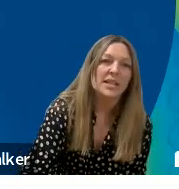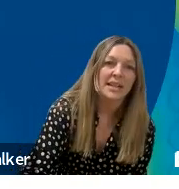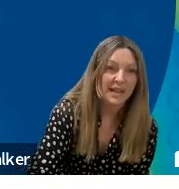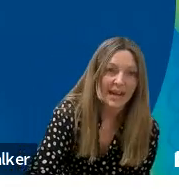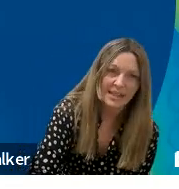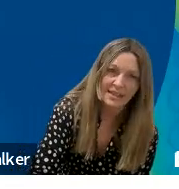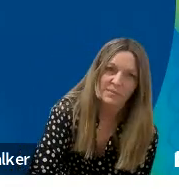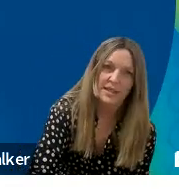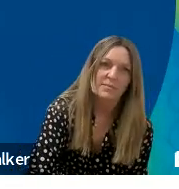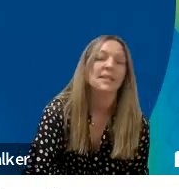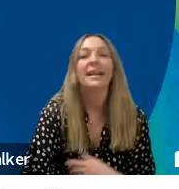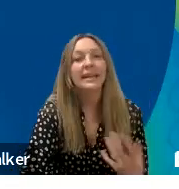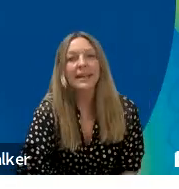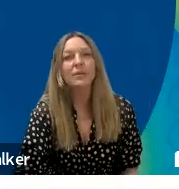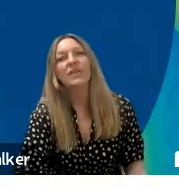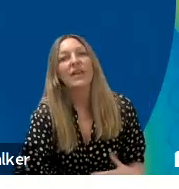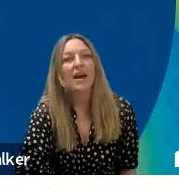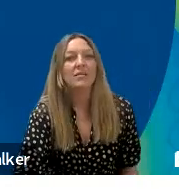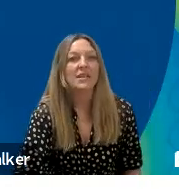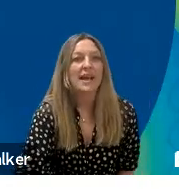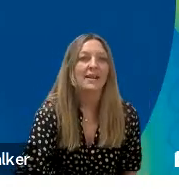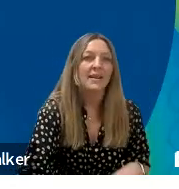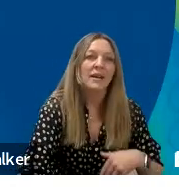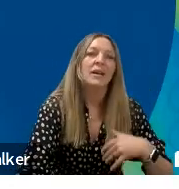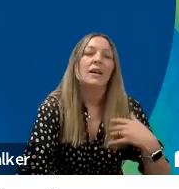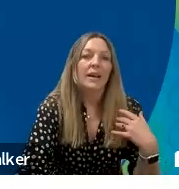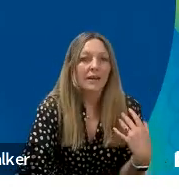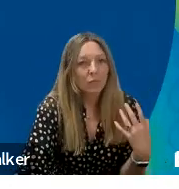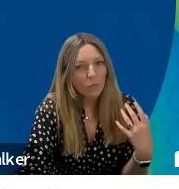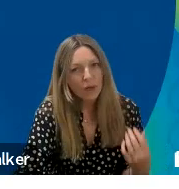Ben, we looked at anxiety symptoms. And again, we found that